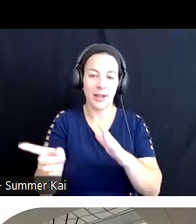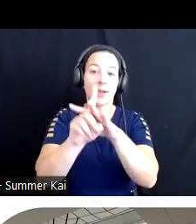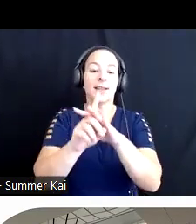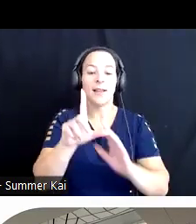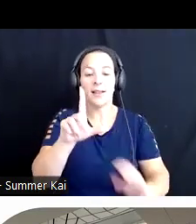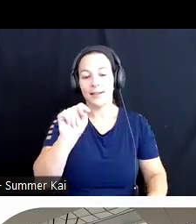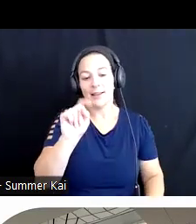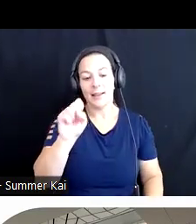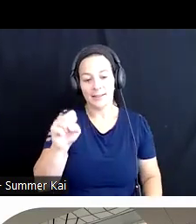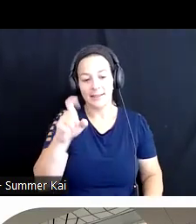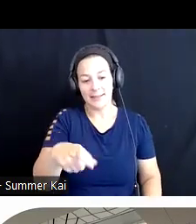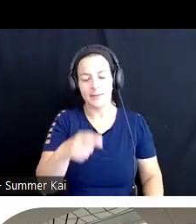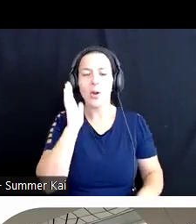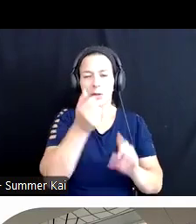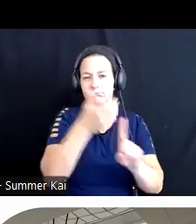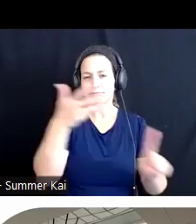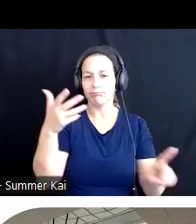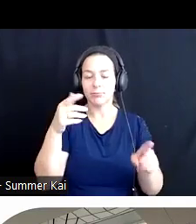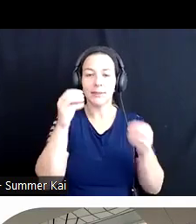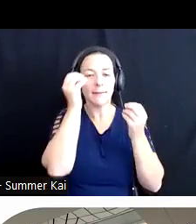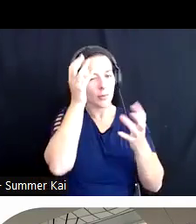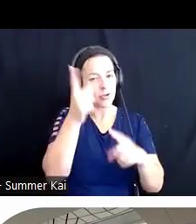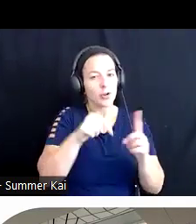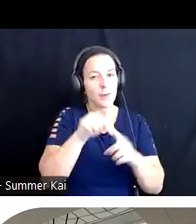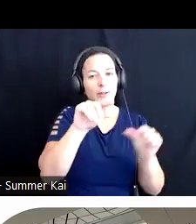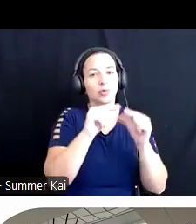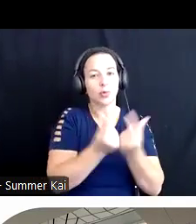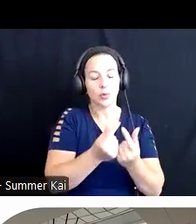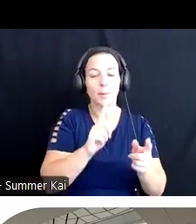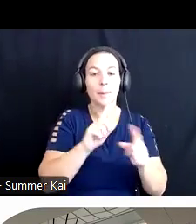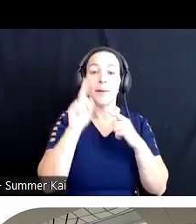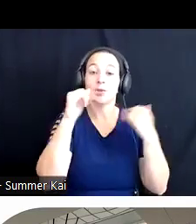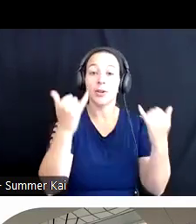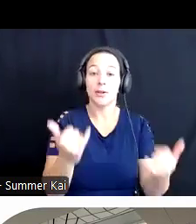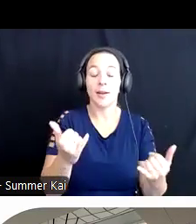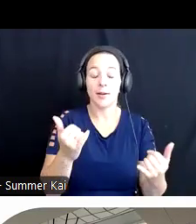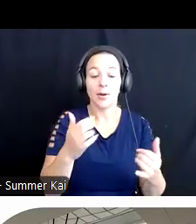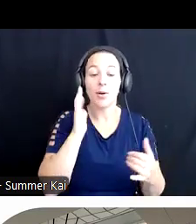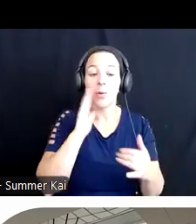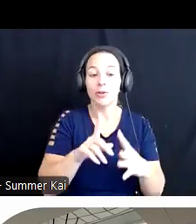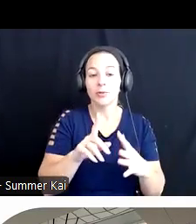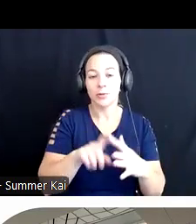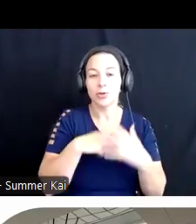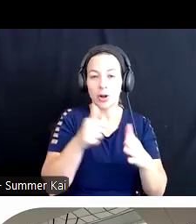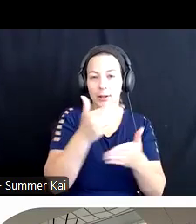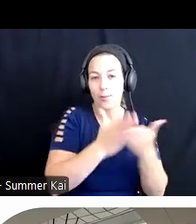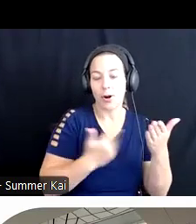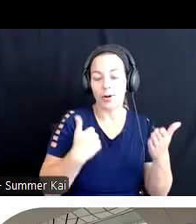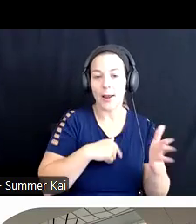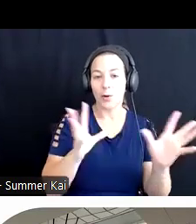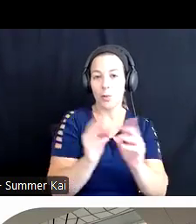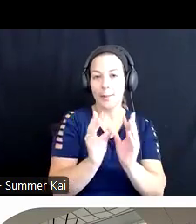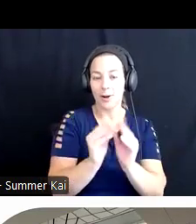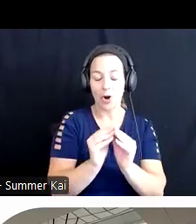going to provide more detail about this group, and we'll now begin the substantive part of our webinar by focusing on the consumer